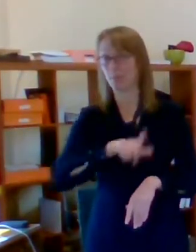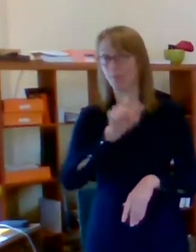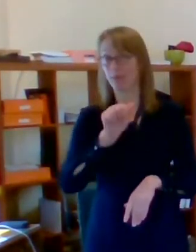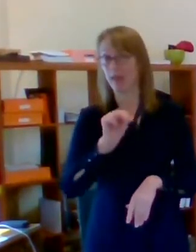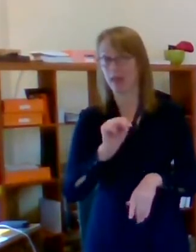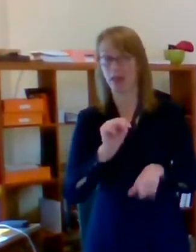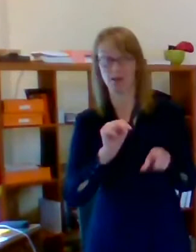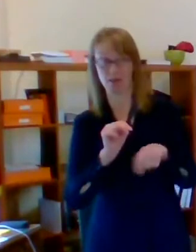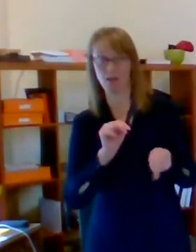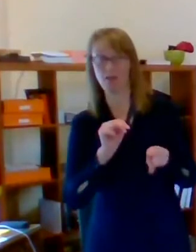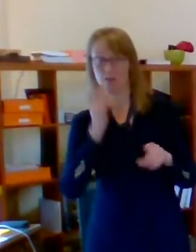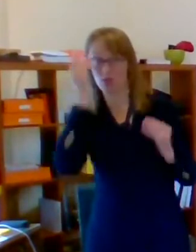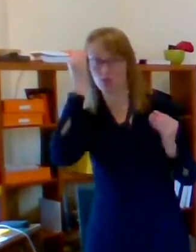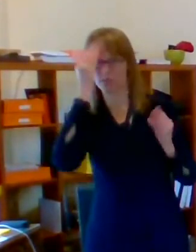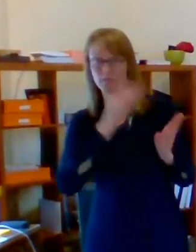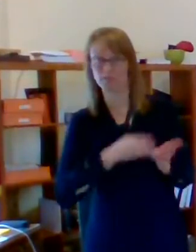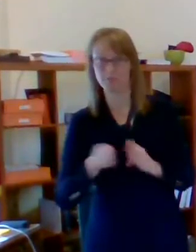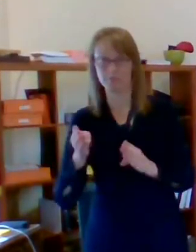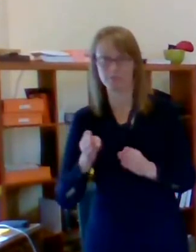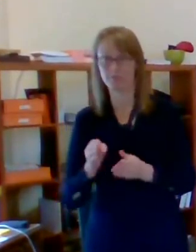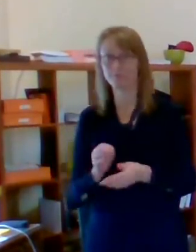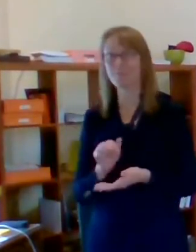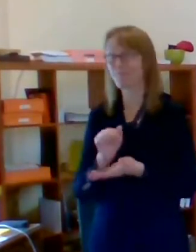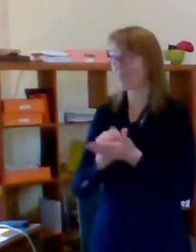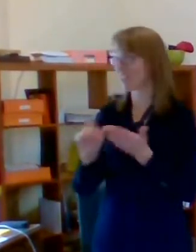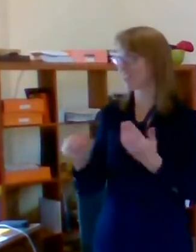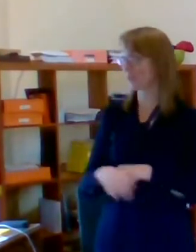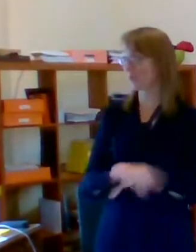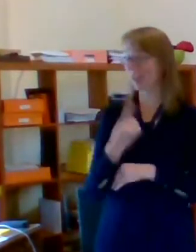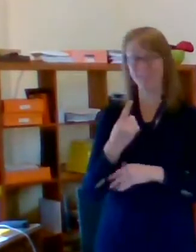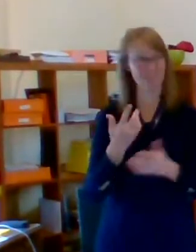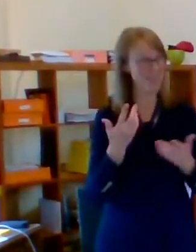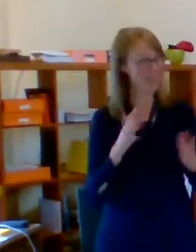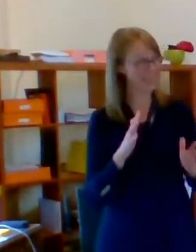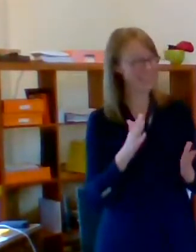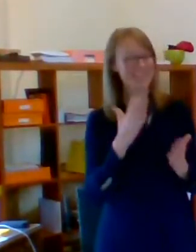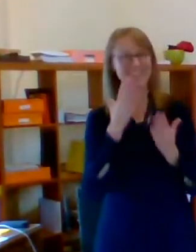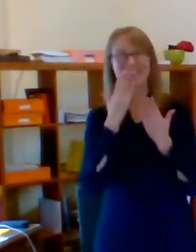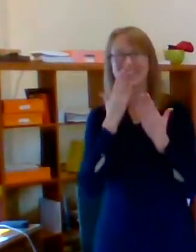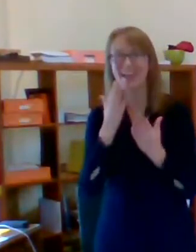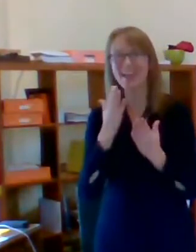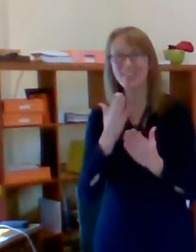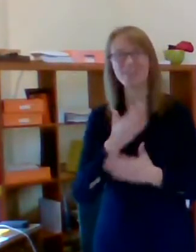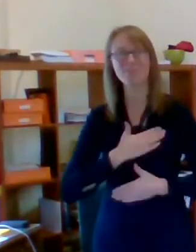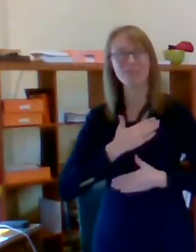well. That's it for today, Mayor. That's it for today. Thank you all. Appreciate you being